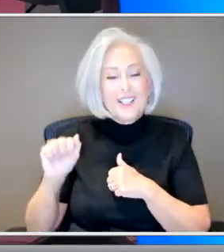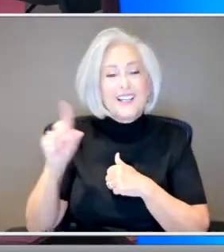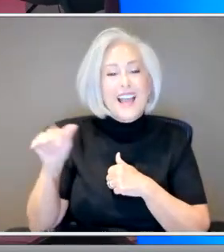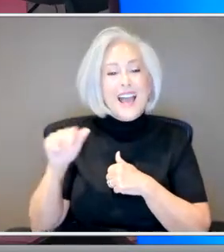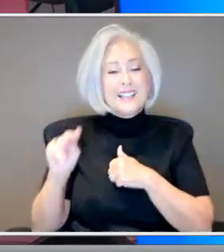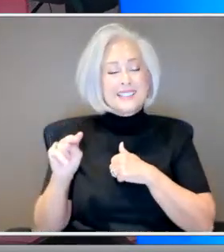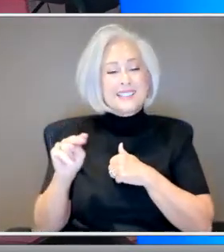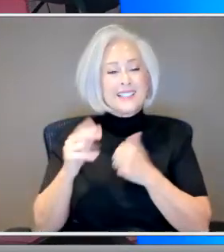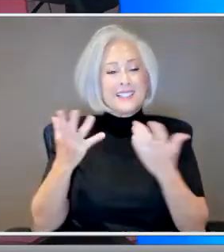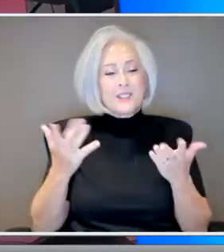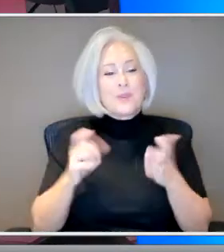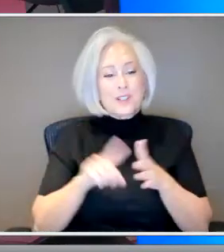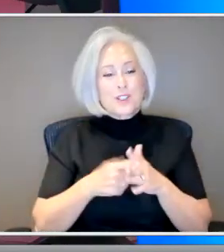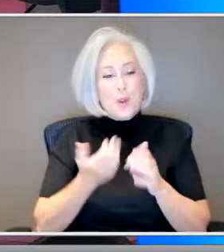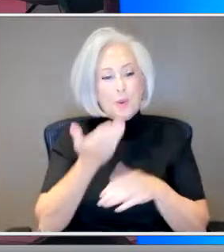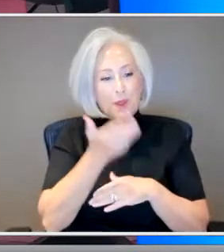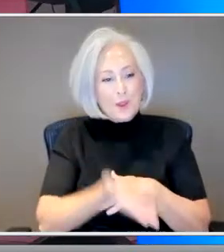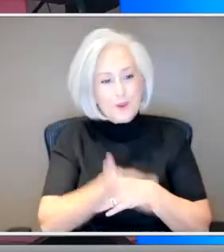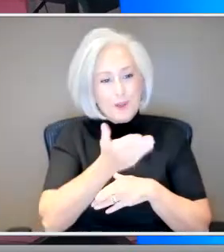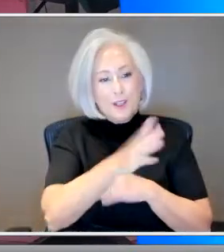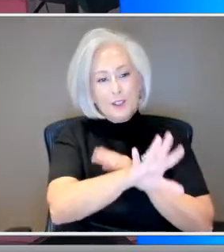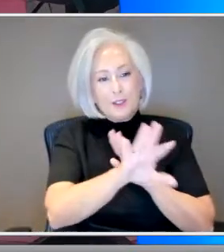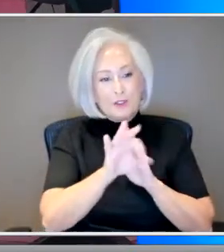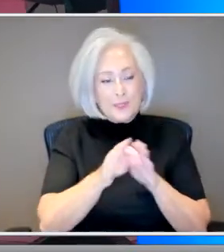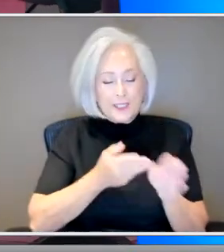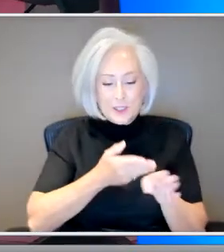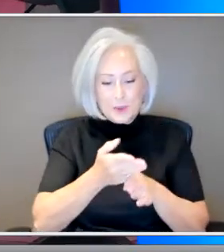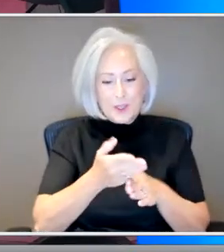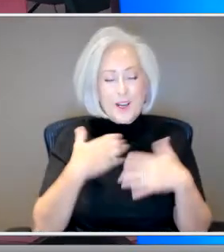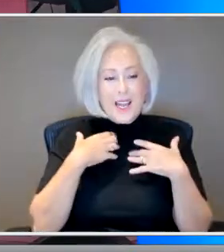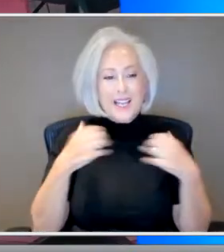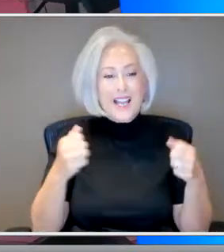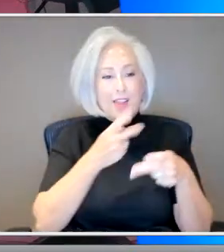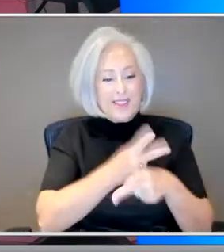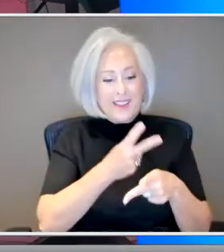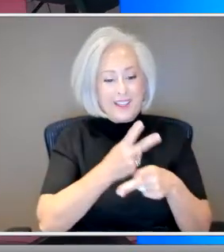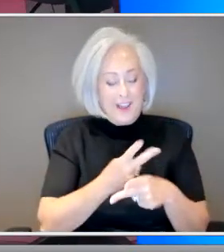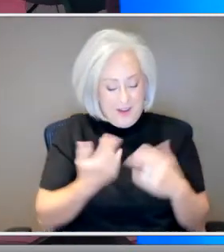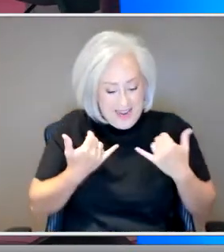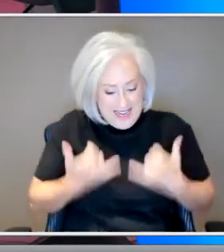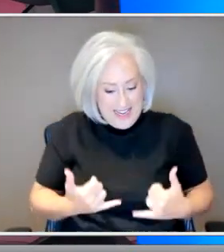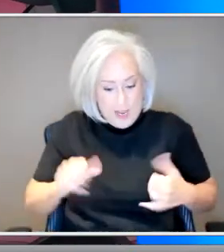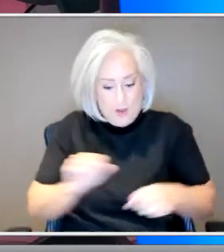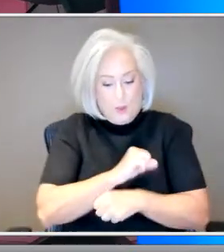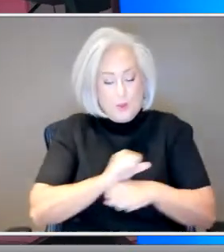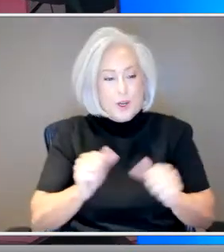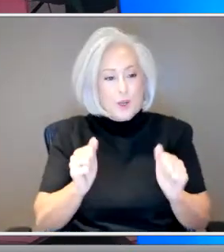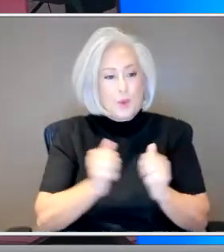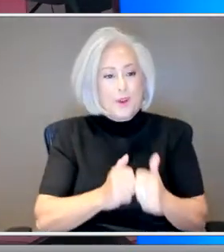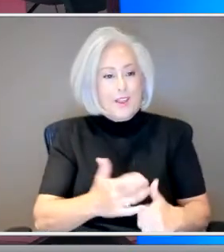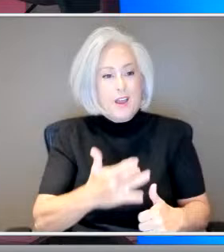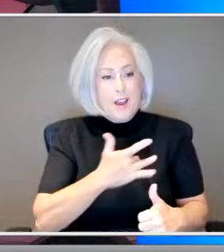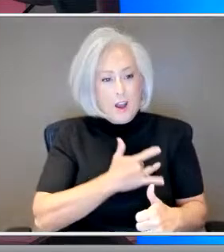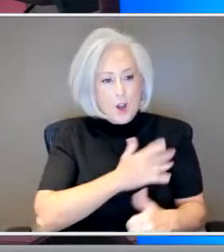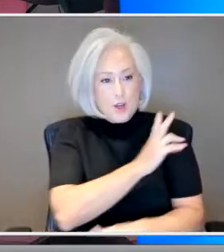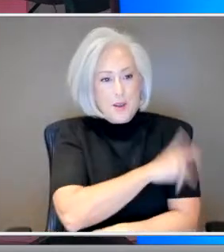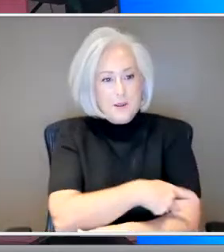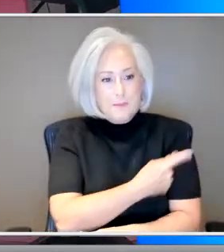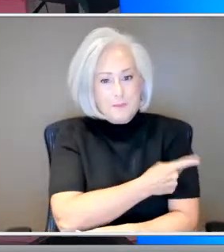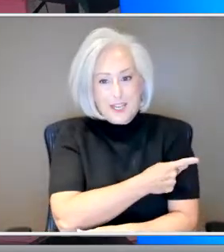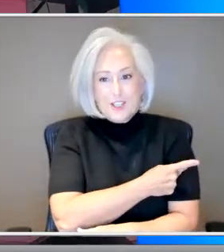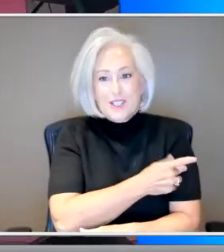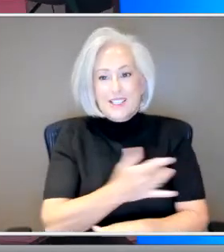because you've chosen a career in healthcare and now you work with heart patients in cardiac rehab. That must provide so